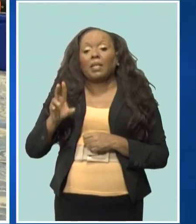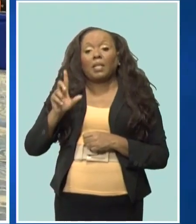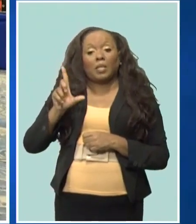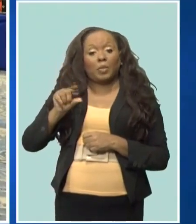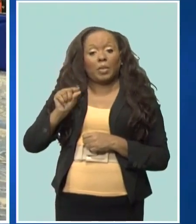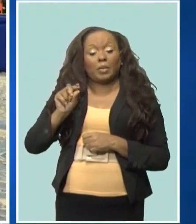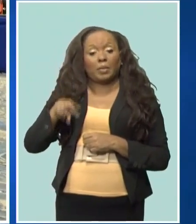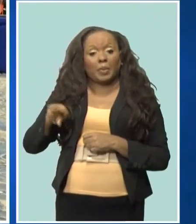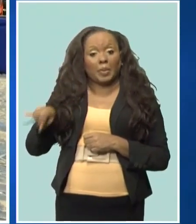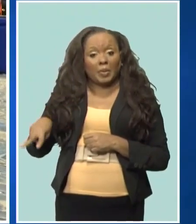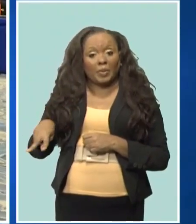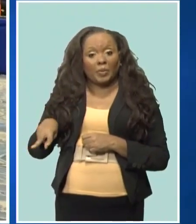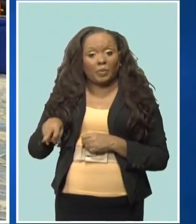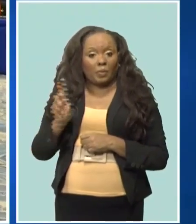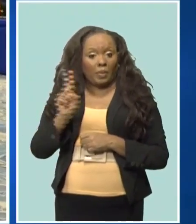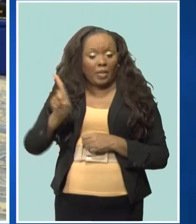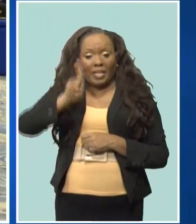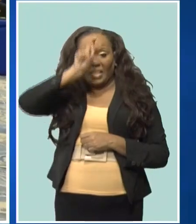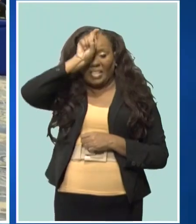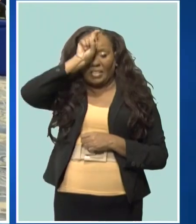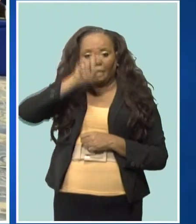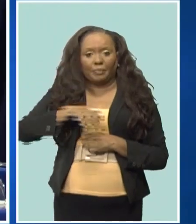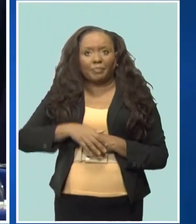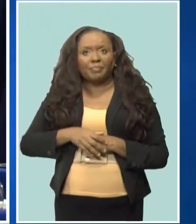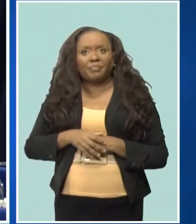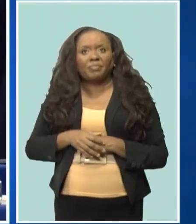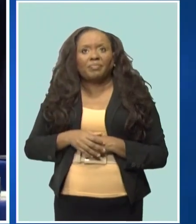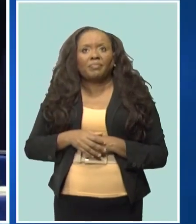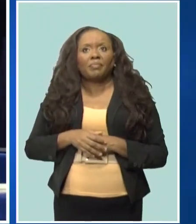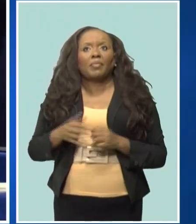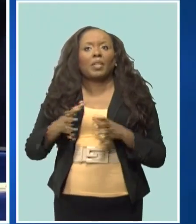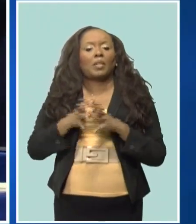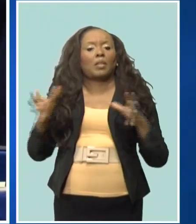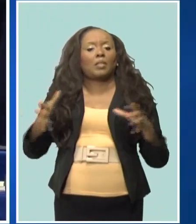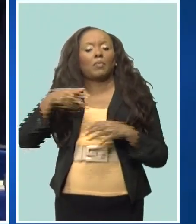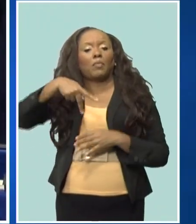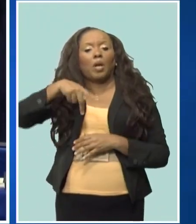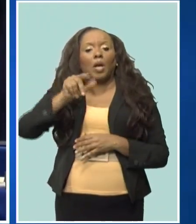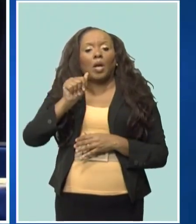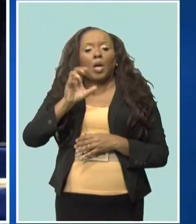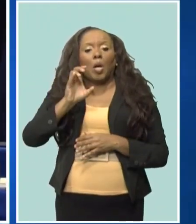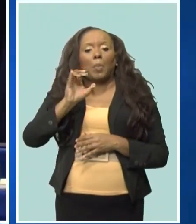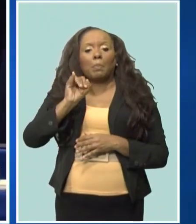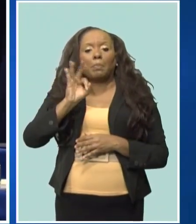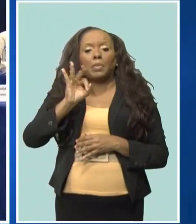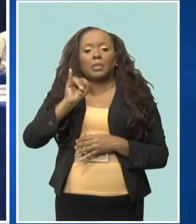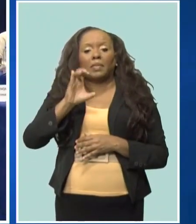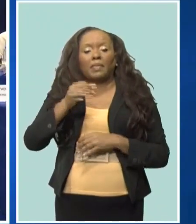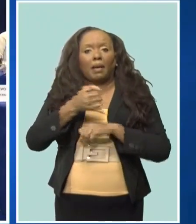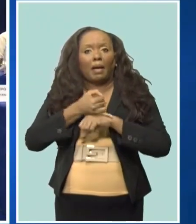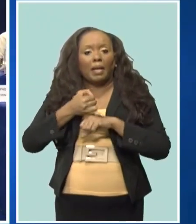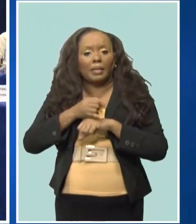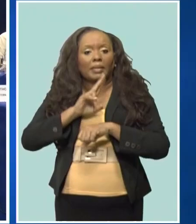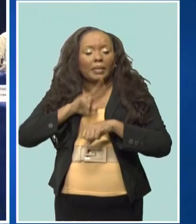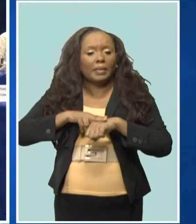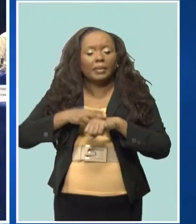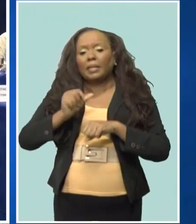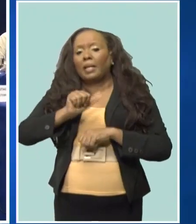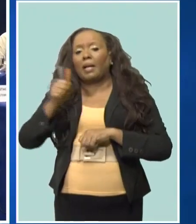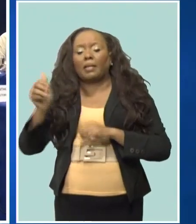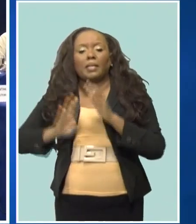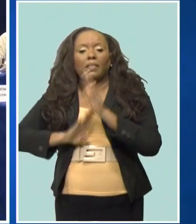following decades of campaigning by a coalition of Pacific Island nations and developing countries. Anesta